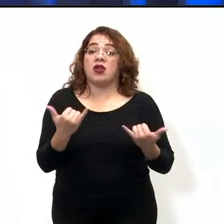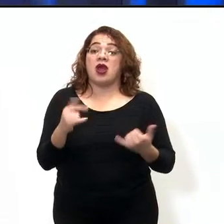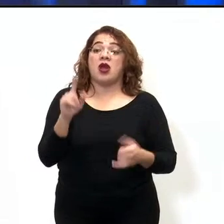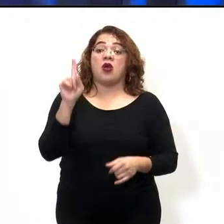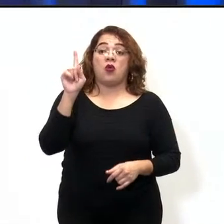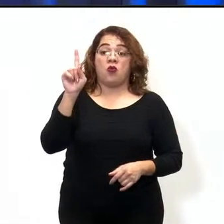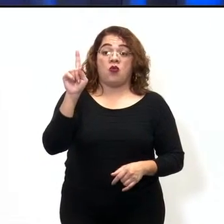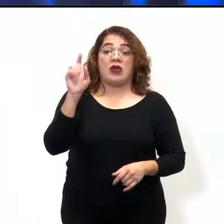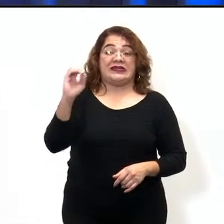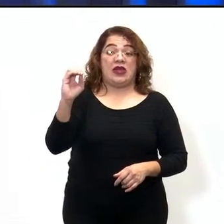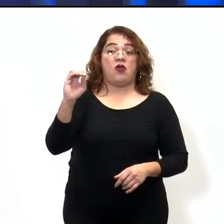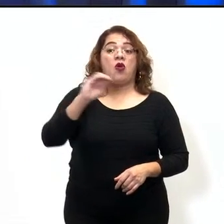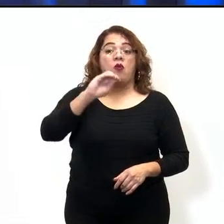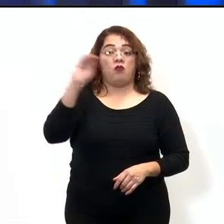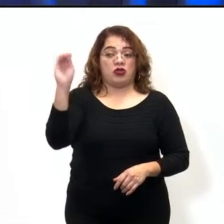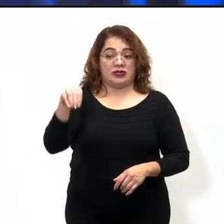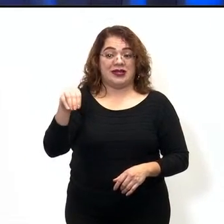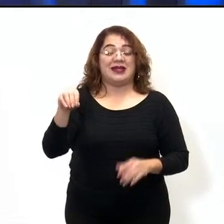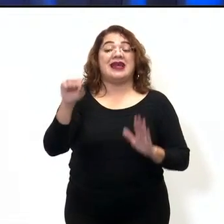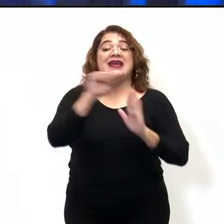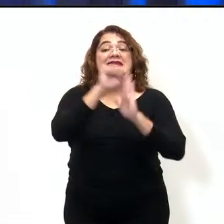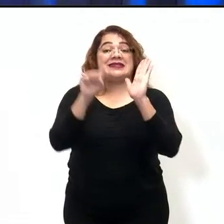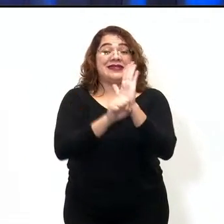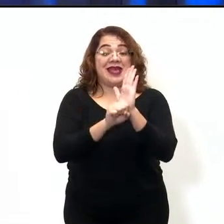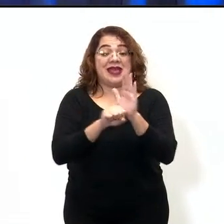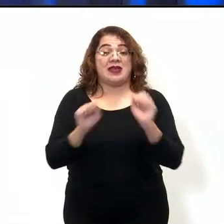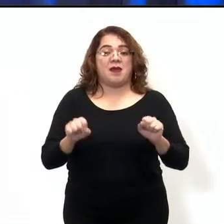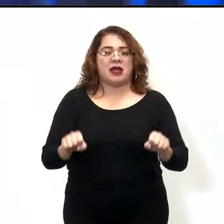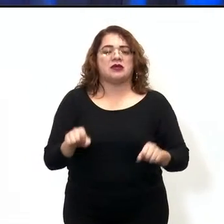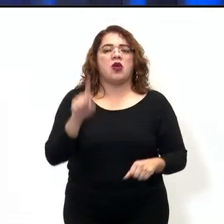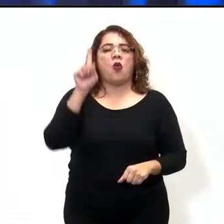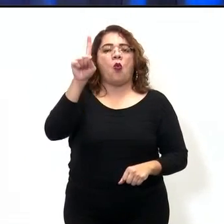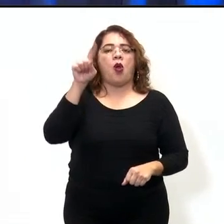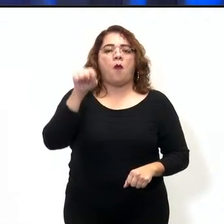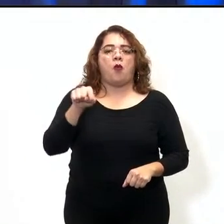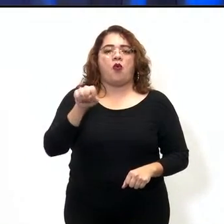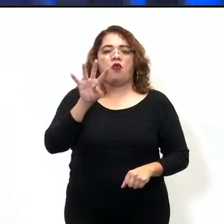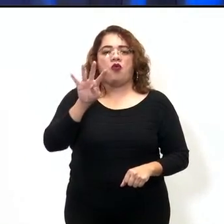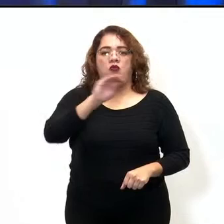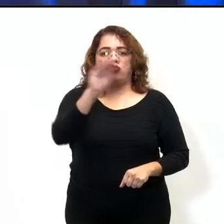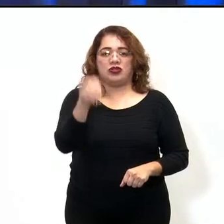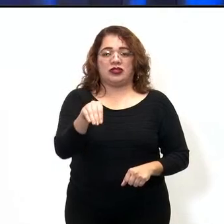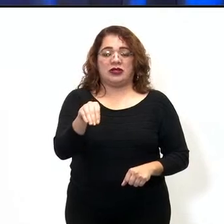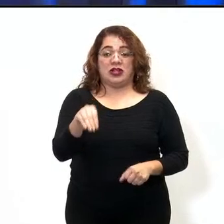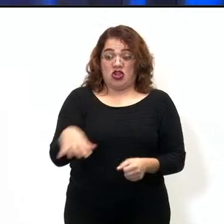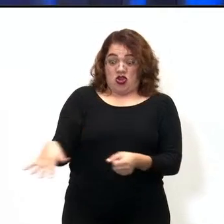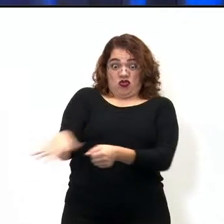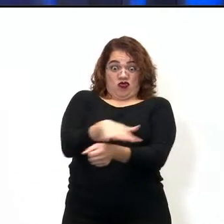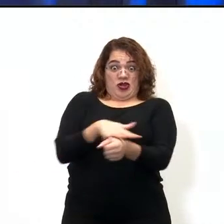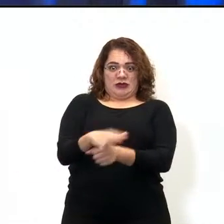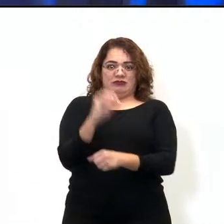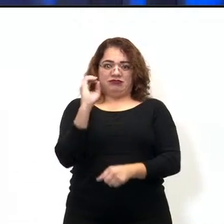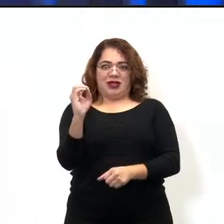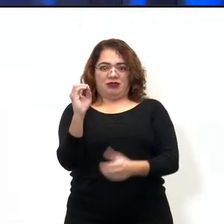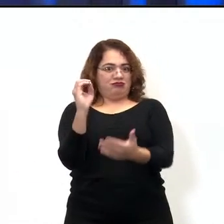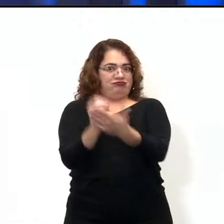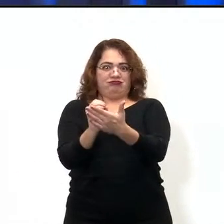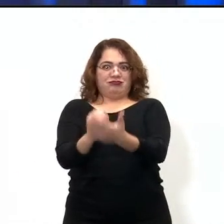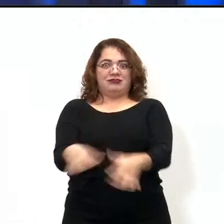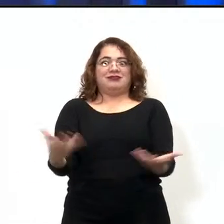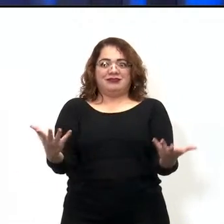Statewide capacity is at 1.4%. If you look at that same methodology, our Long Beach area hospitals are